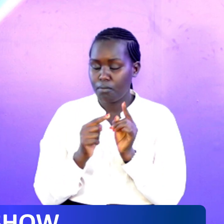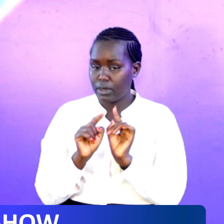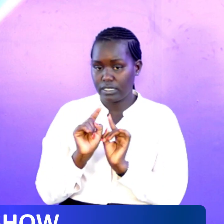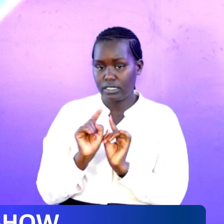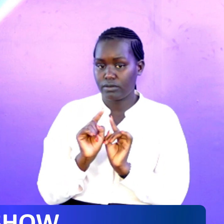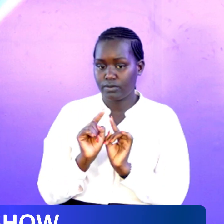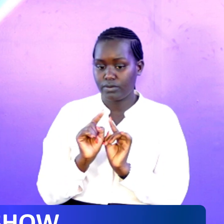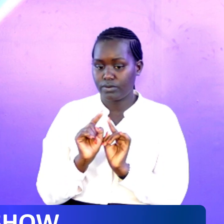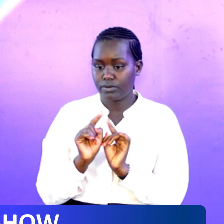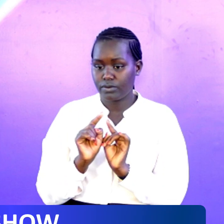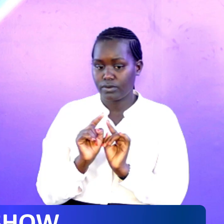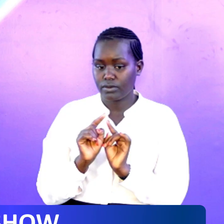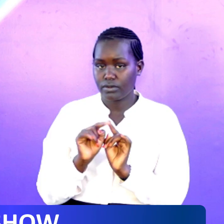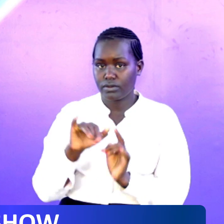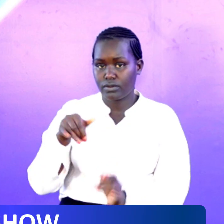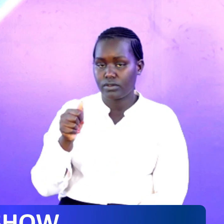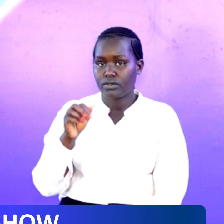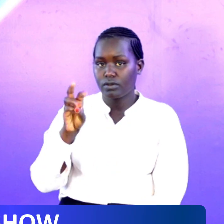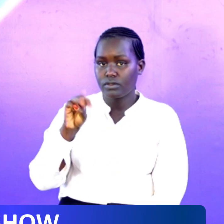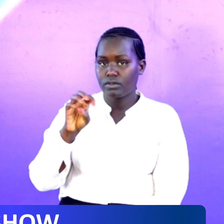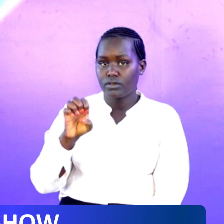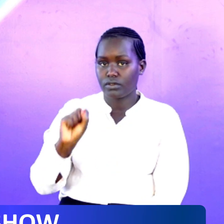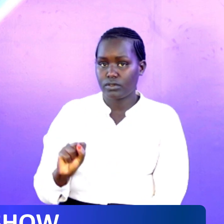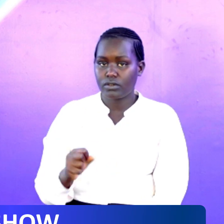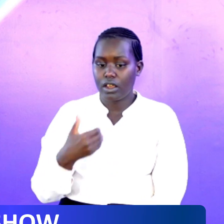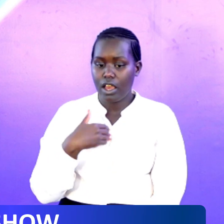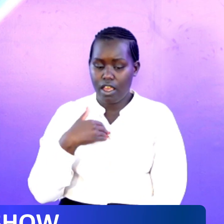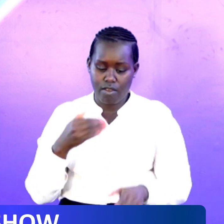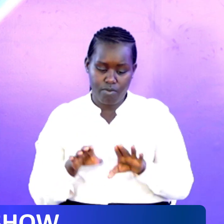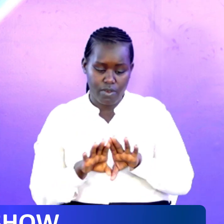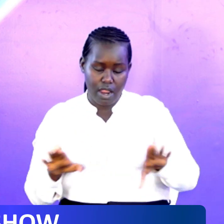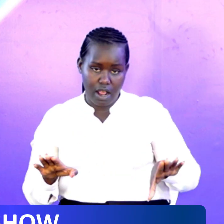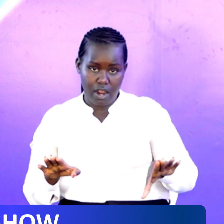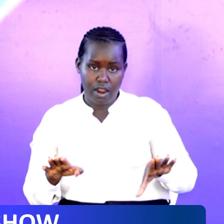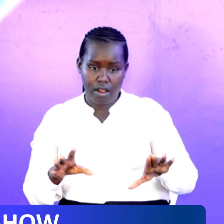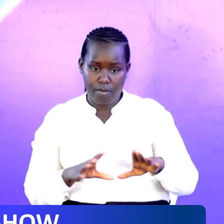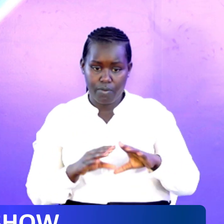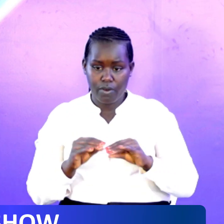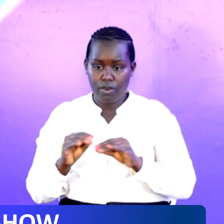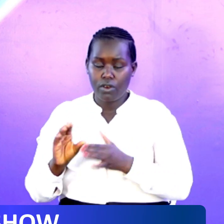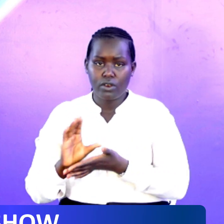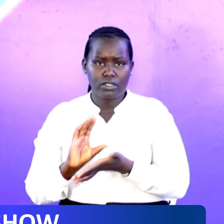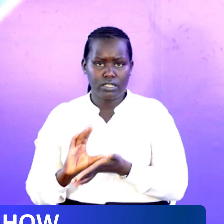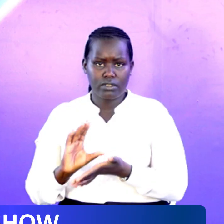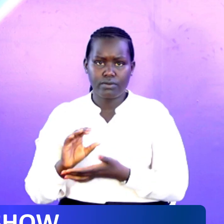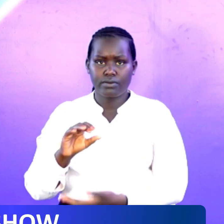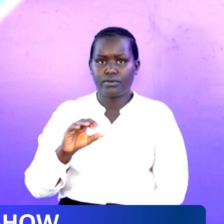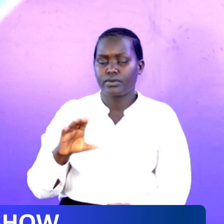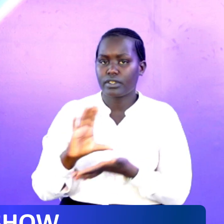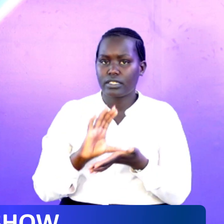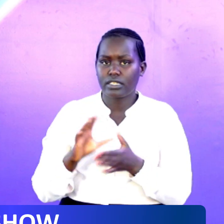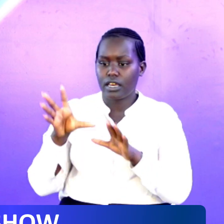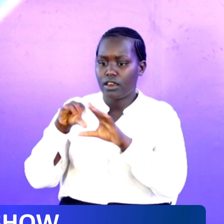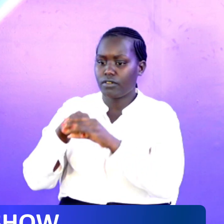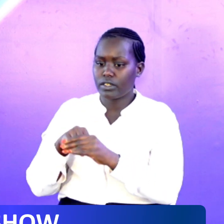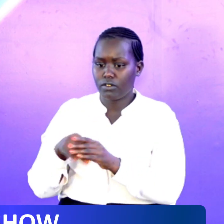never say. Let's talk about James Mwangi. Go and look at his portfolio. He has land. Go to Centum Investment. Yeah. Centum Investment that belong